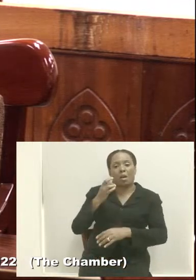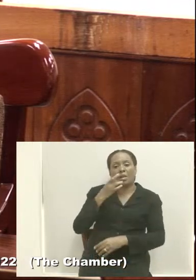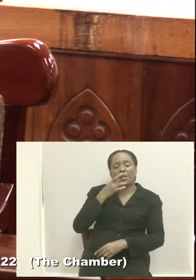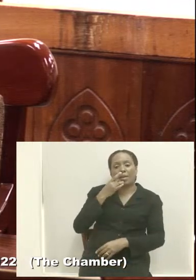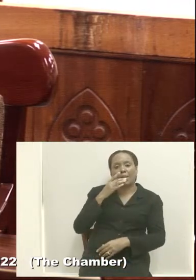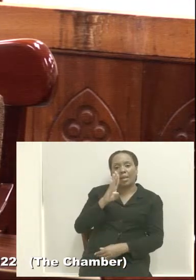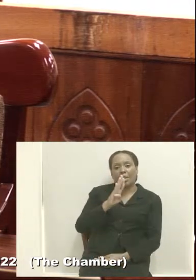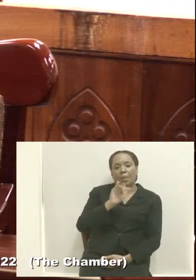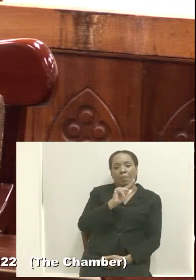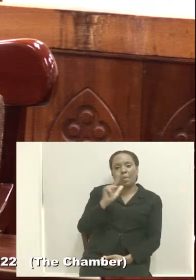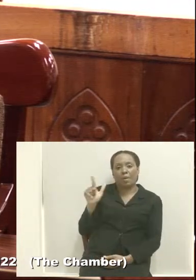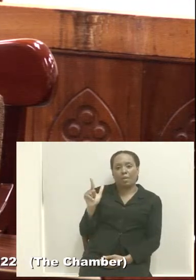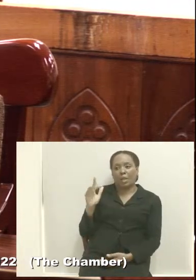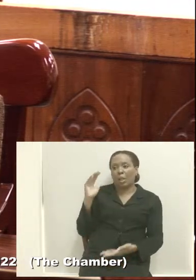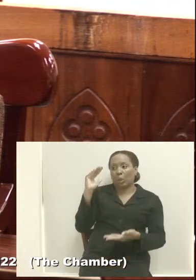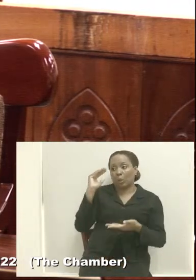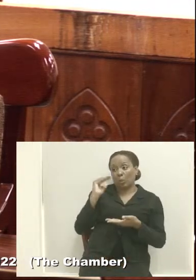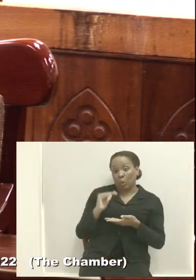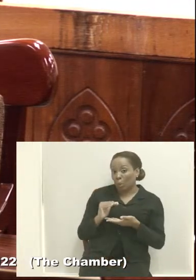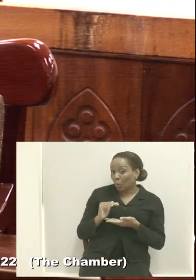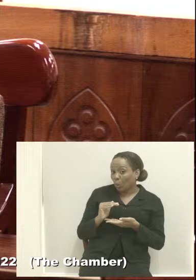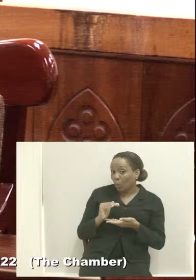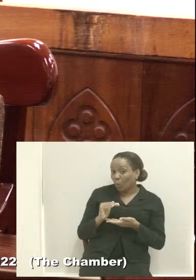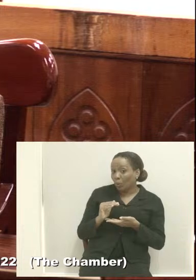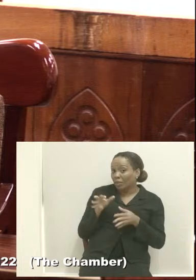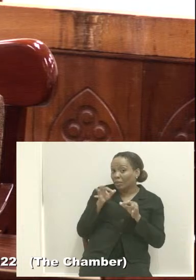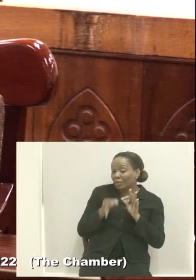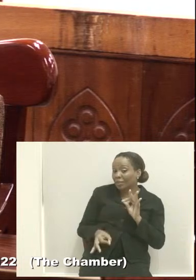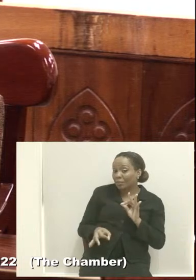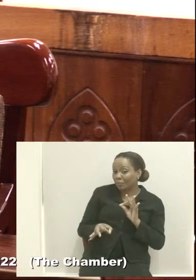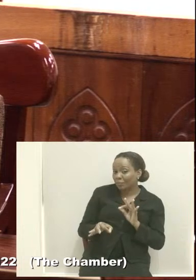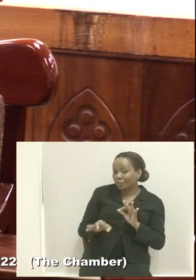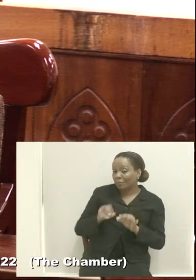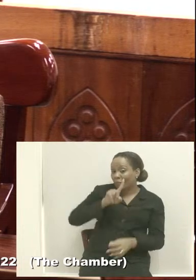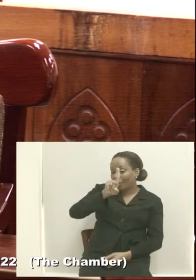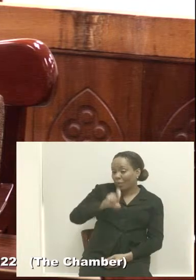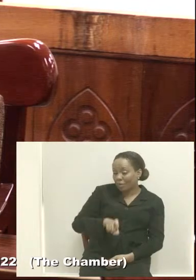and I think Barbadians anticipate a very simple answer.